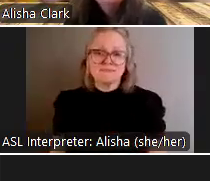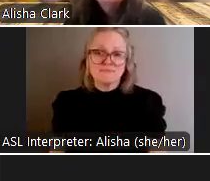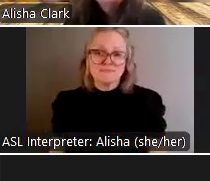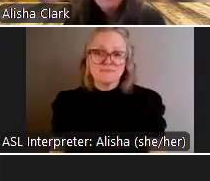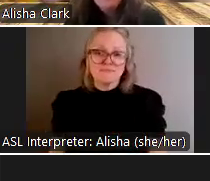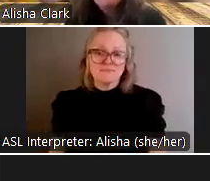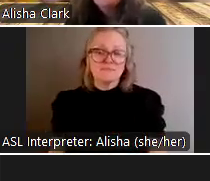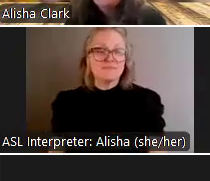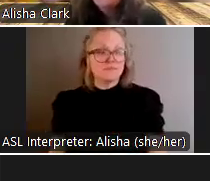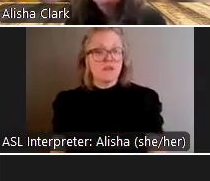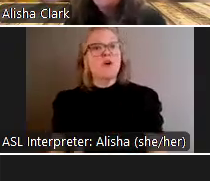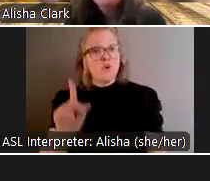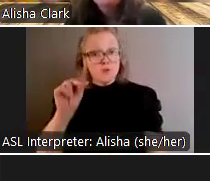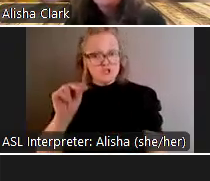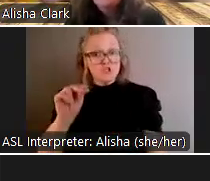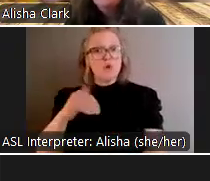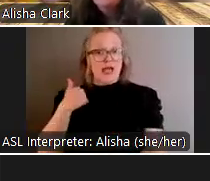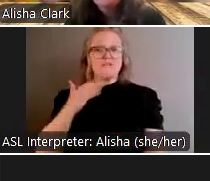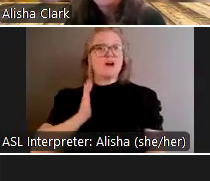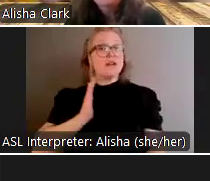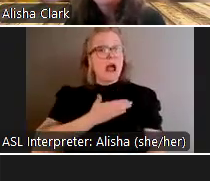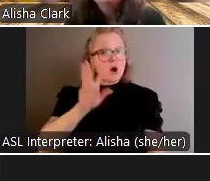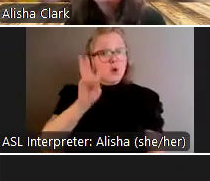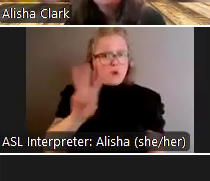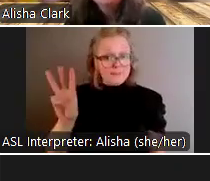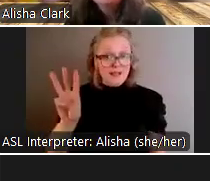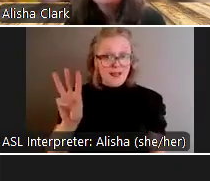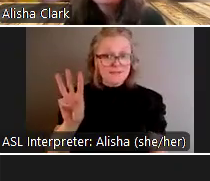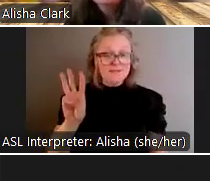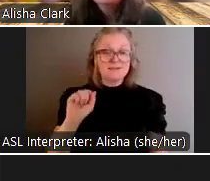We do have on our website,